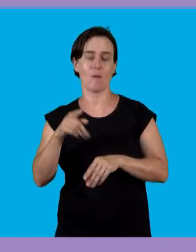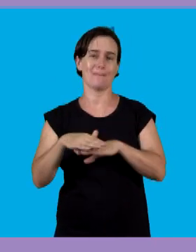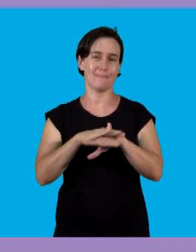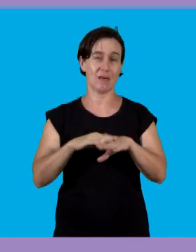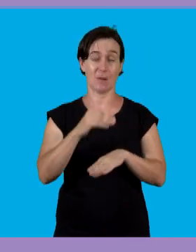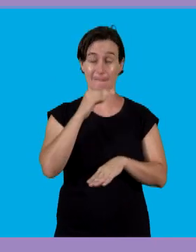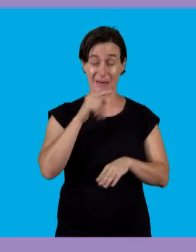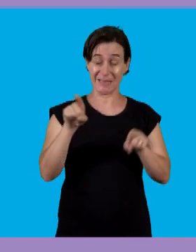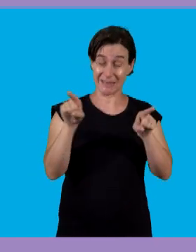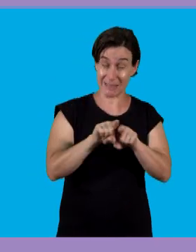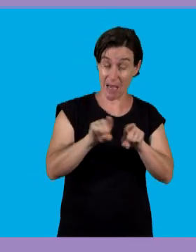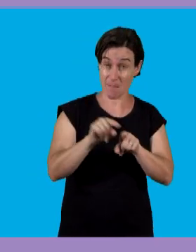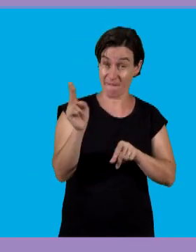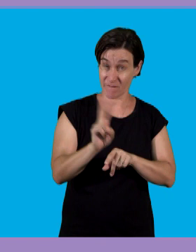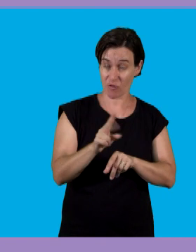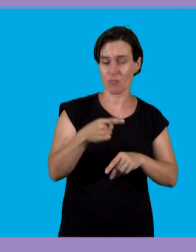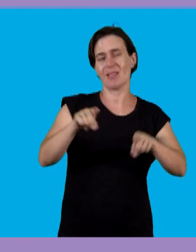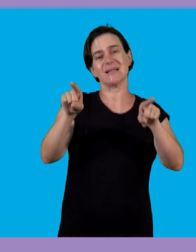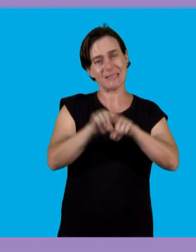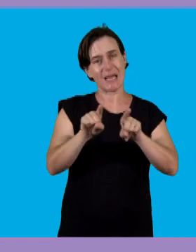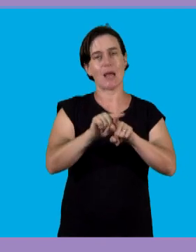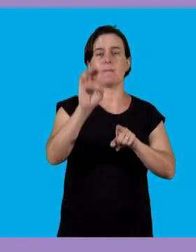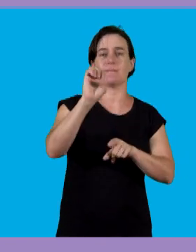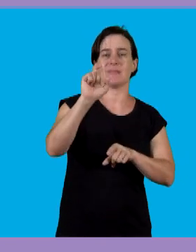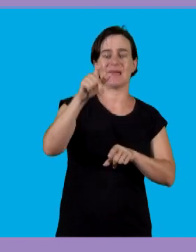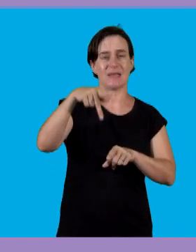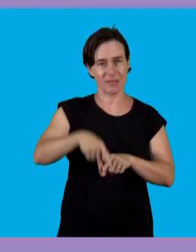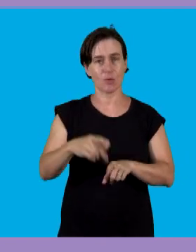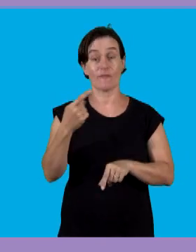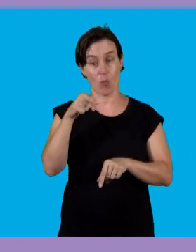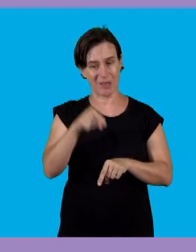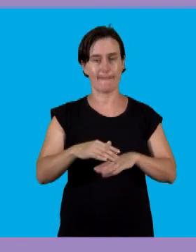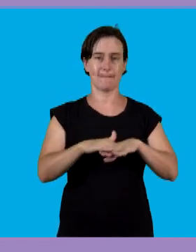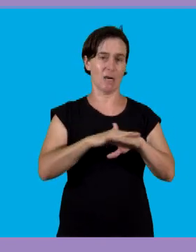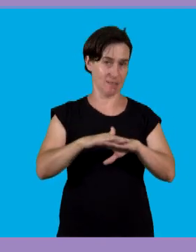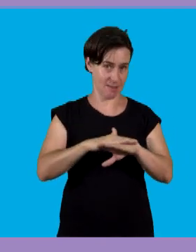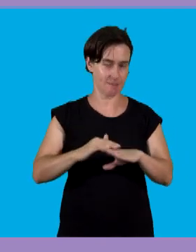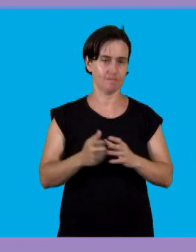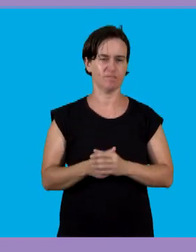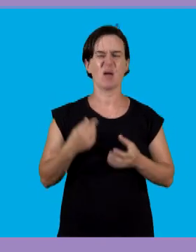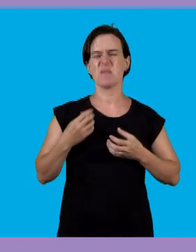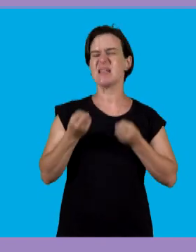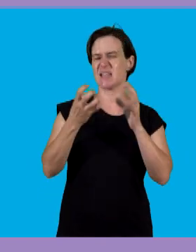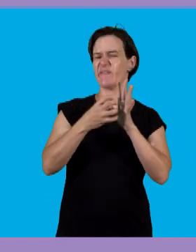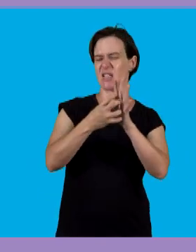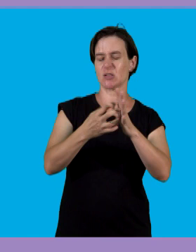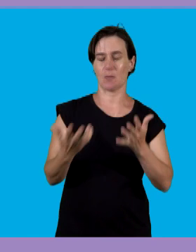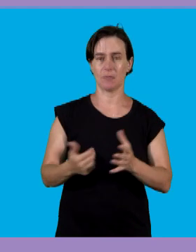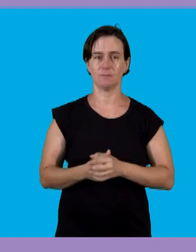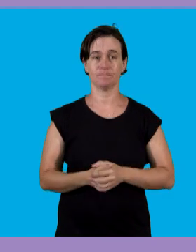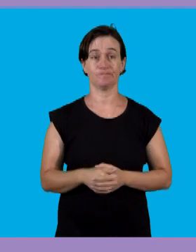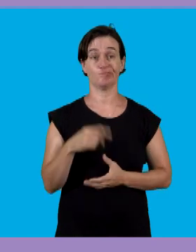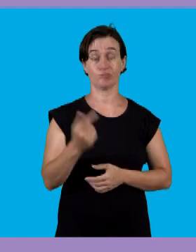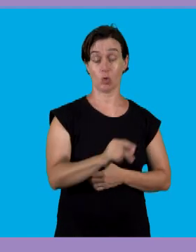that they have the same variable and they have the same exponent to that base. Let's look at an example. So for